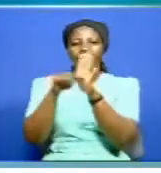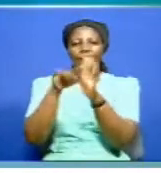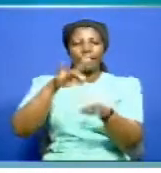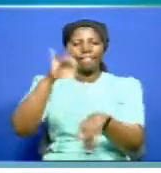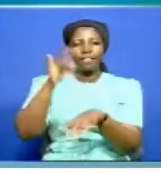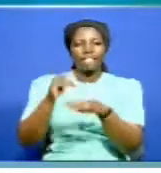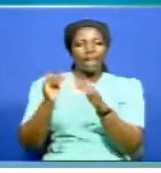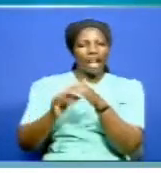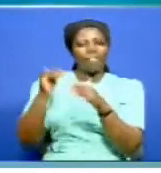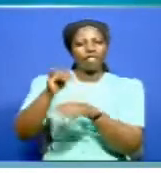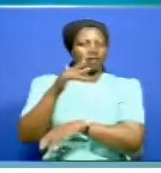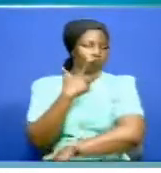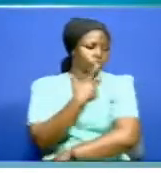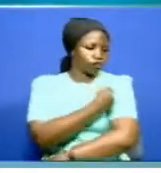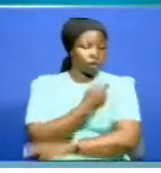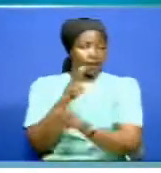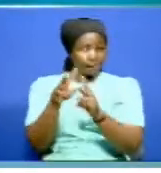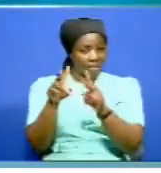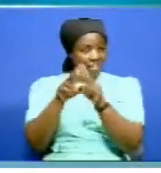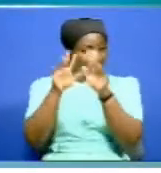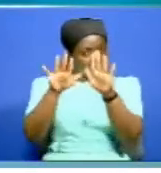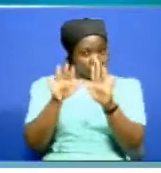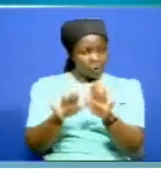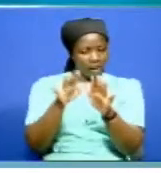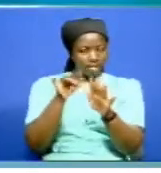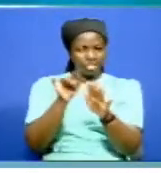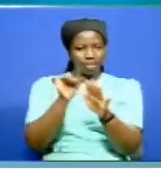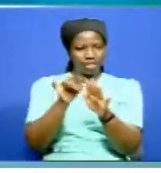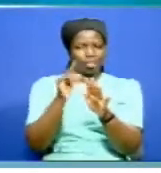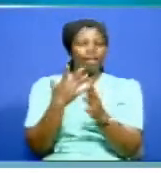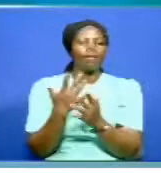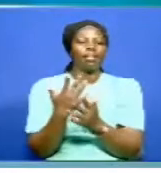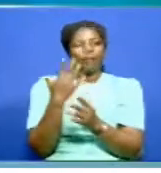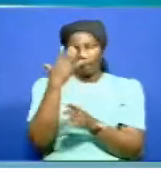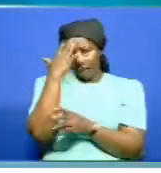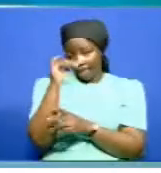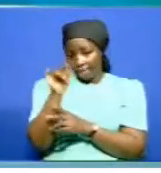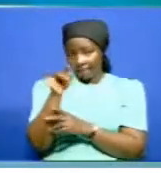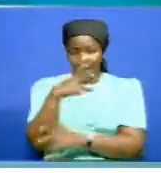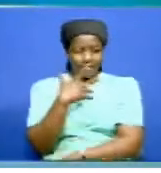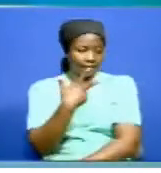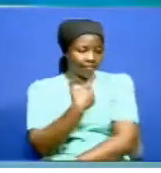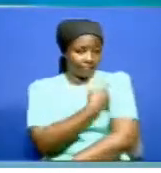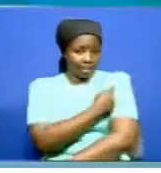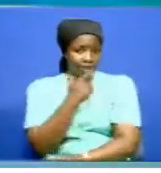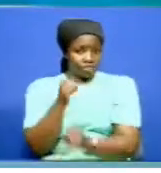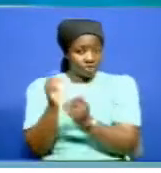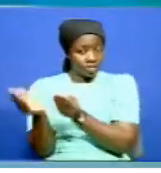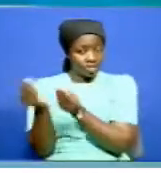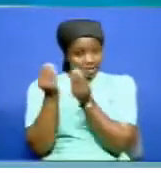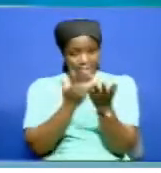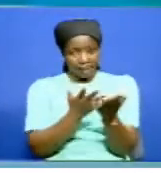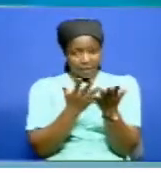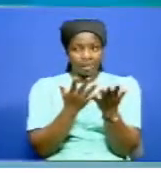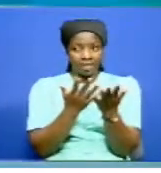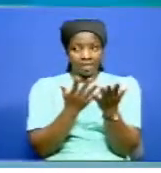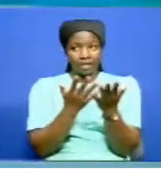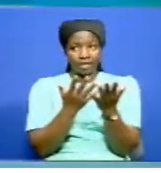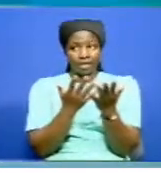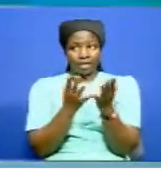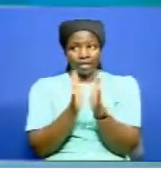are a very important aspect in this case, considering that this is a vaccine which was given emergency use